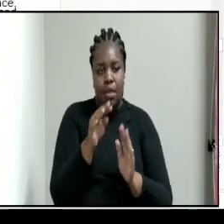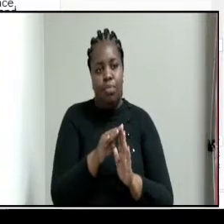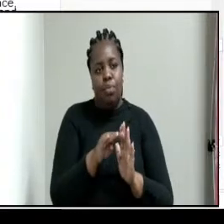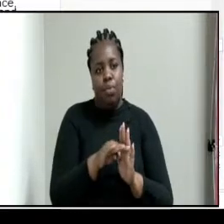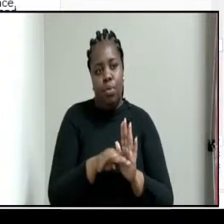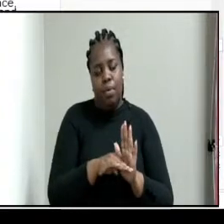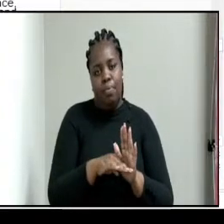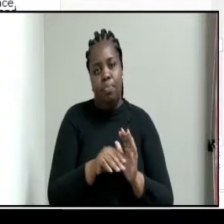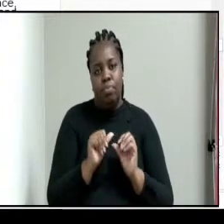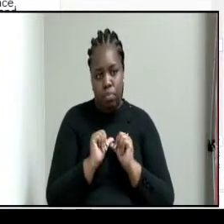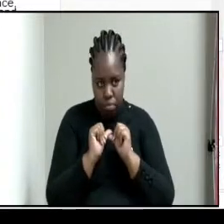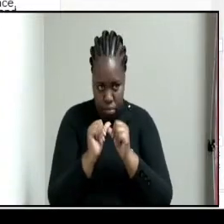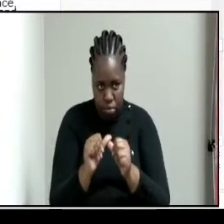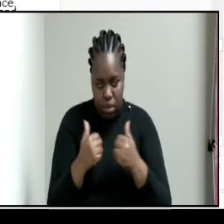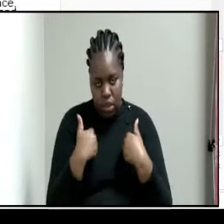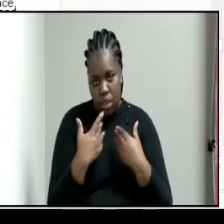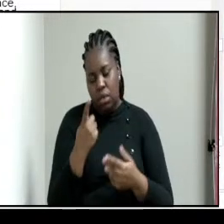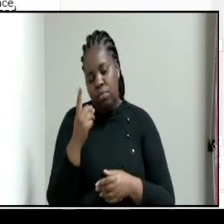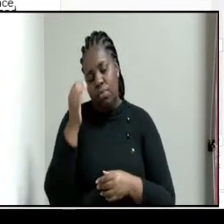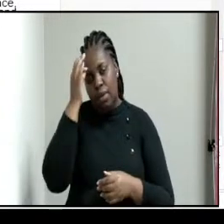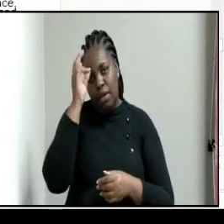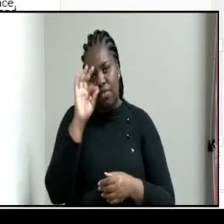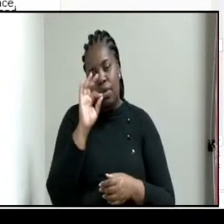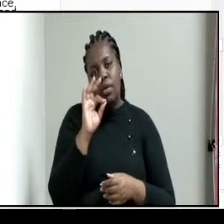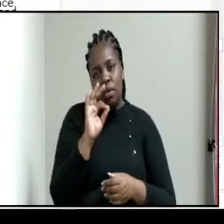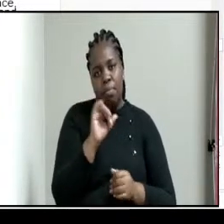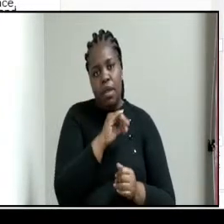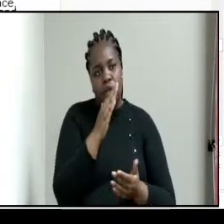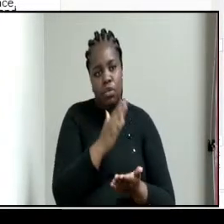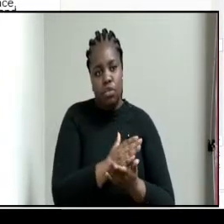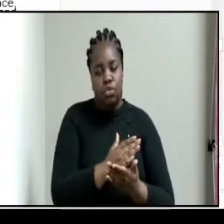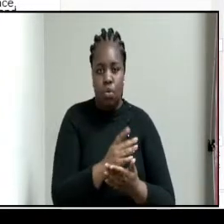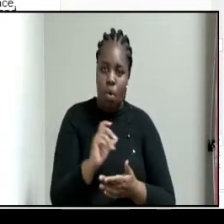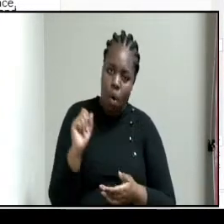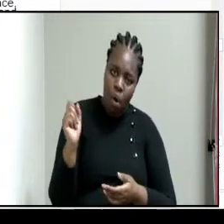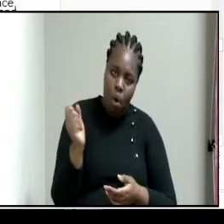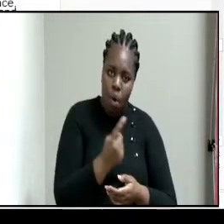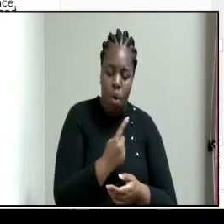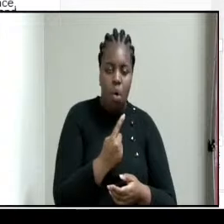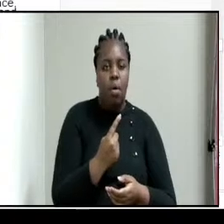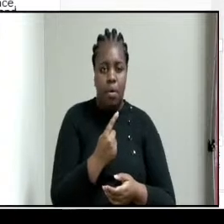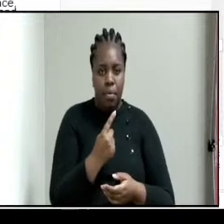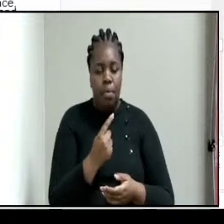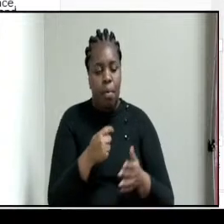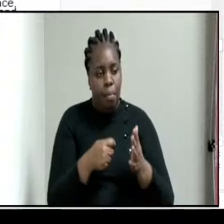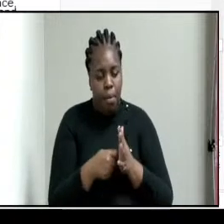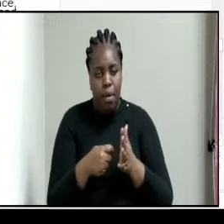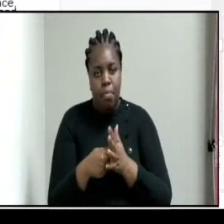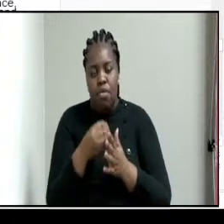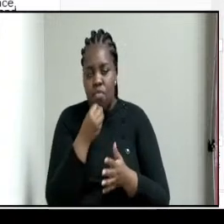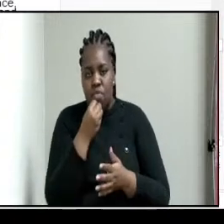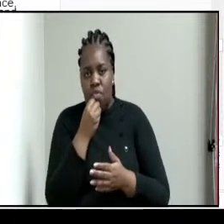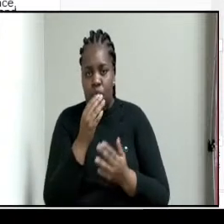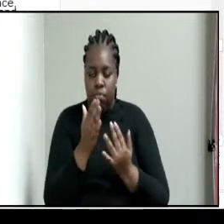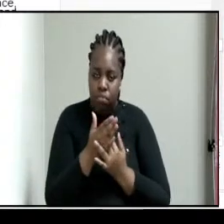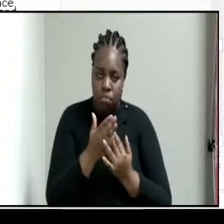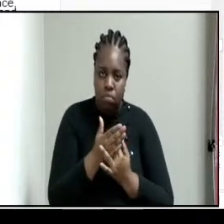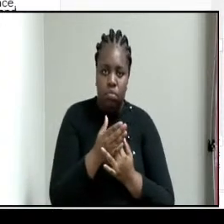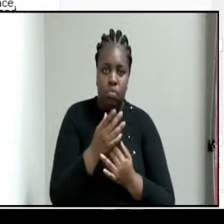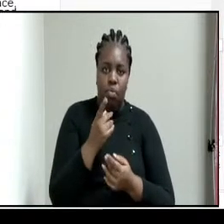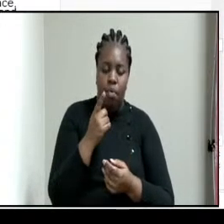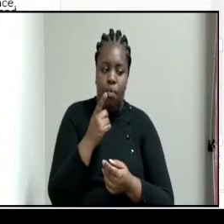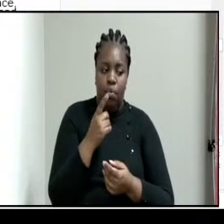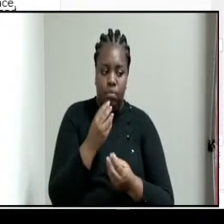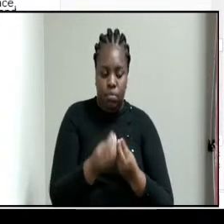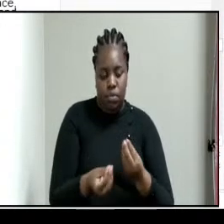was started by the government as early as 1994 to try and mitigate the issues of malnutrition and to have access to nutritious food